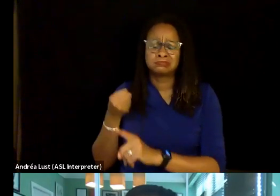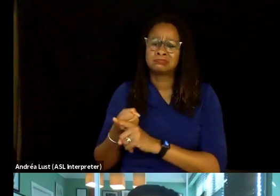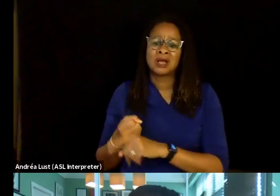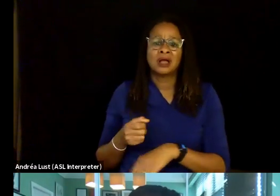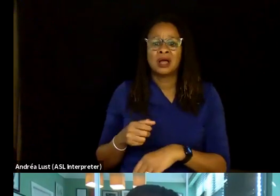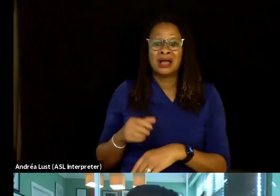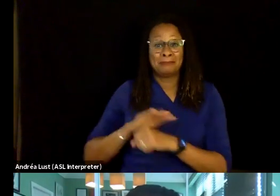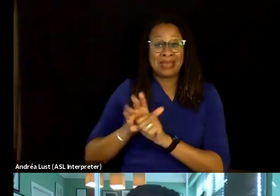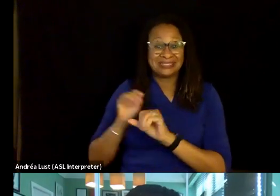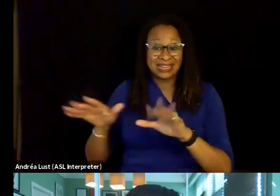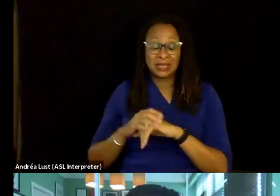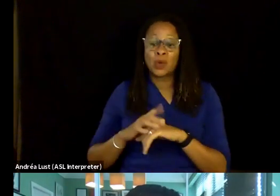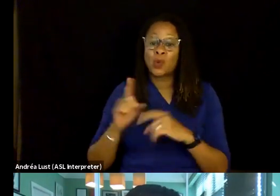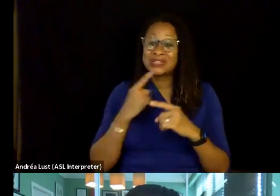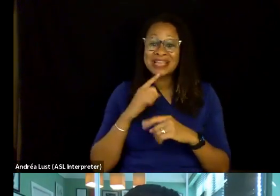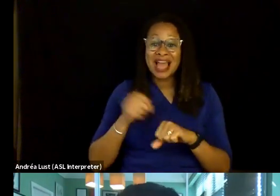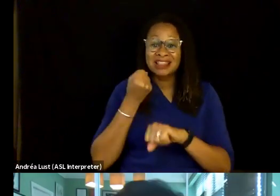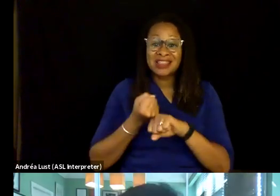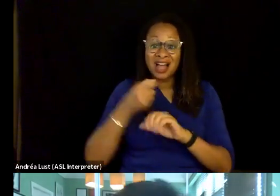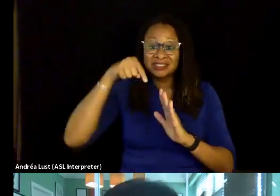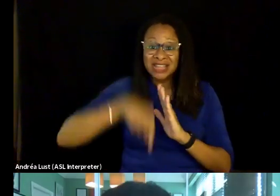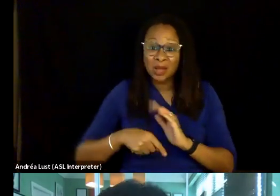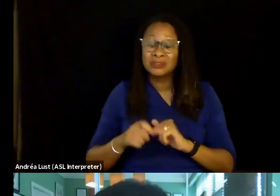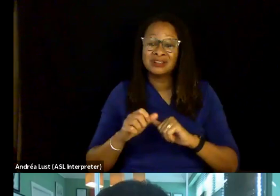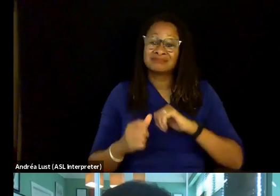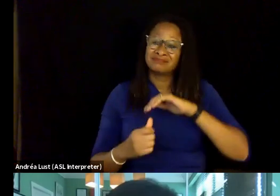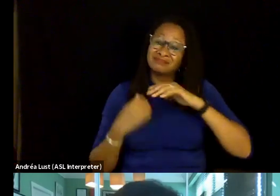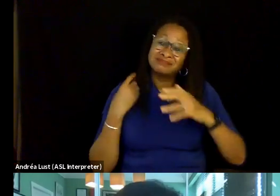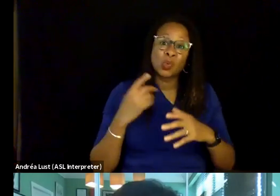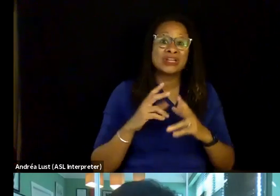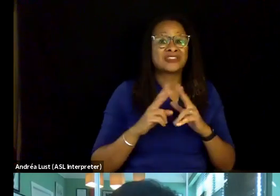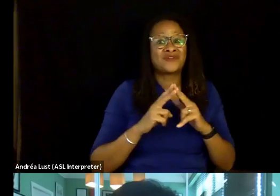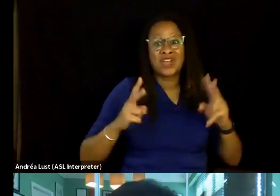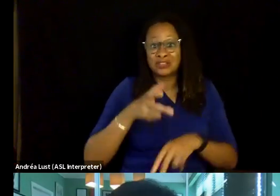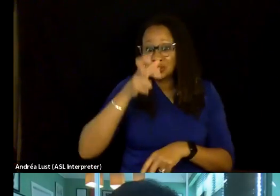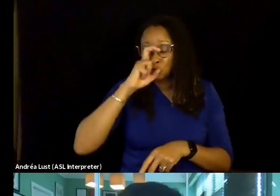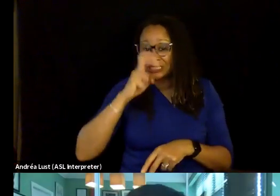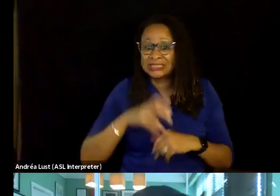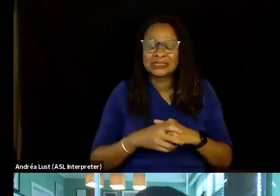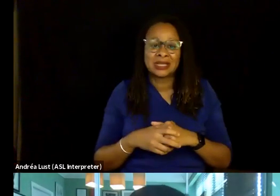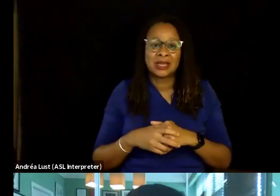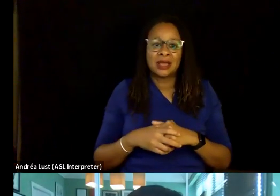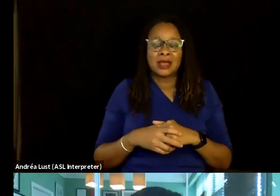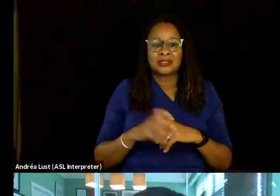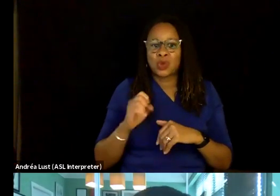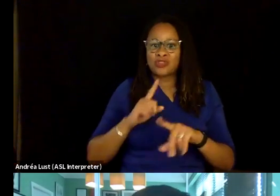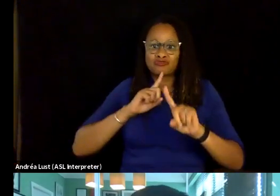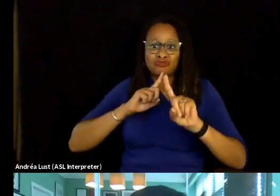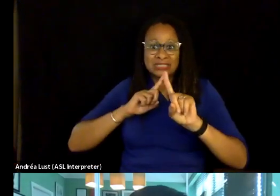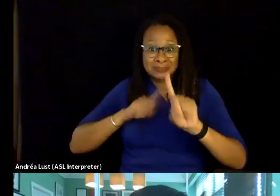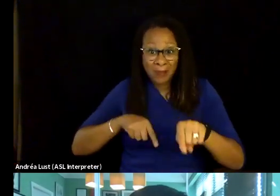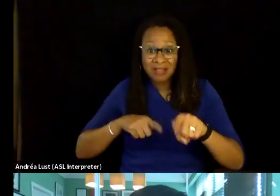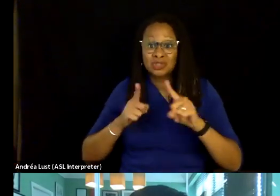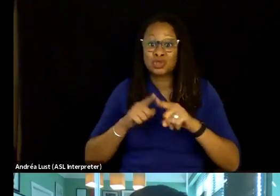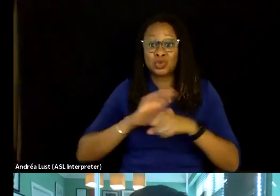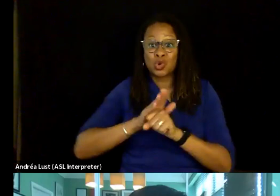lockdown, we mean lockdown, because Duterte's response to COVID is it's a police response.